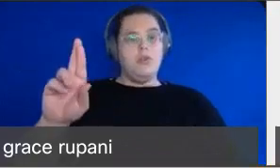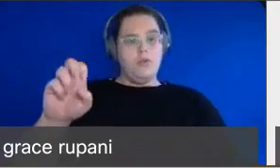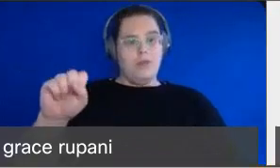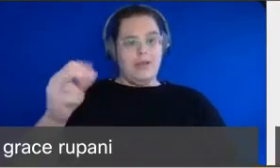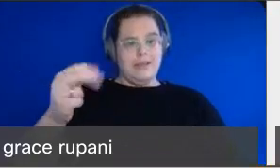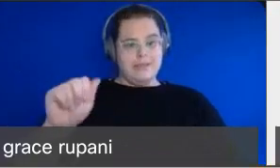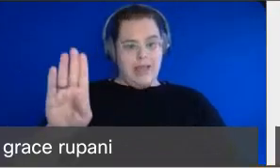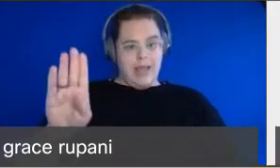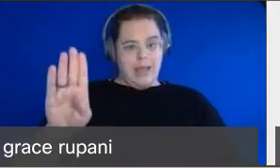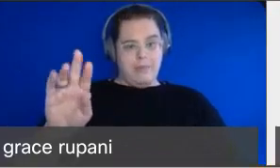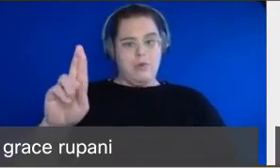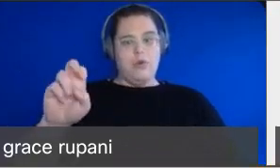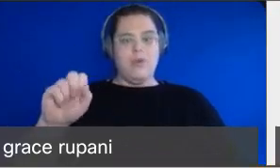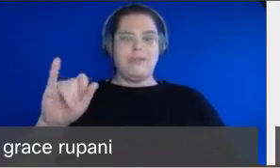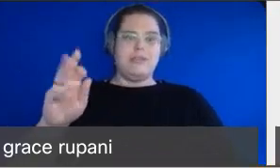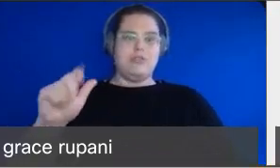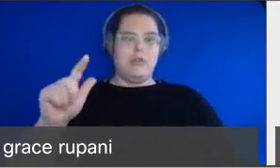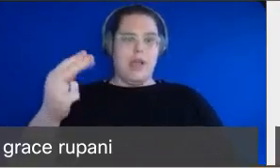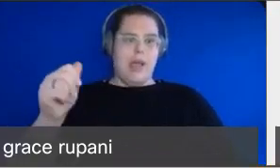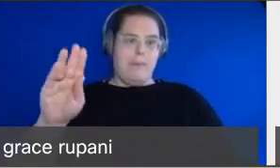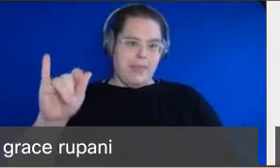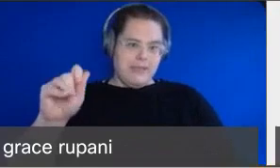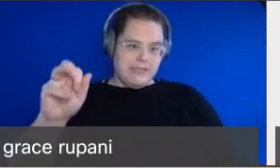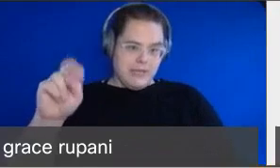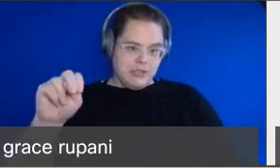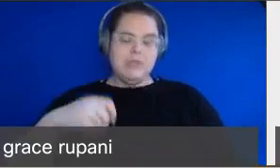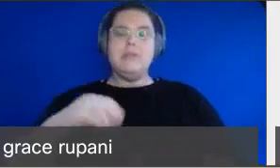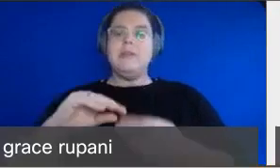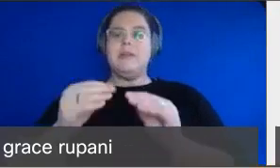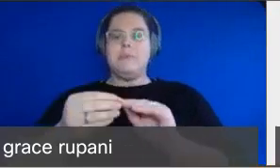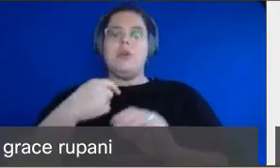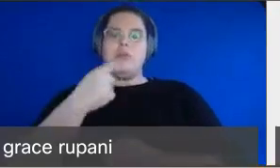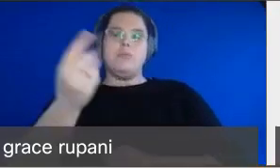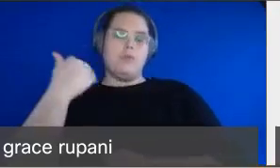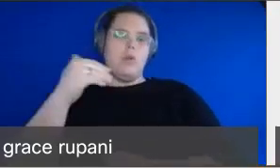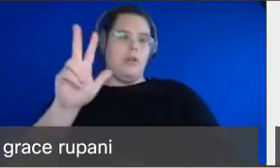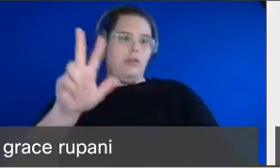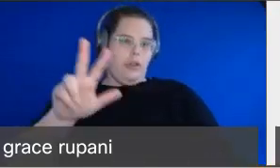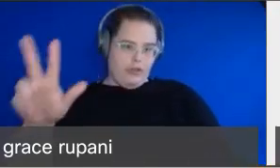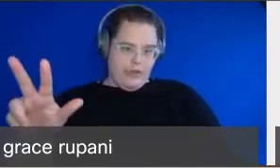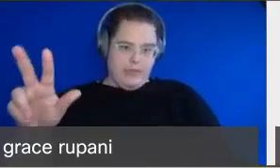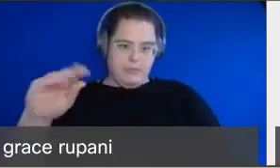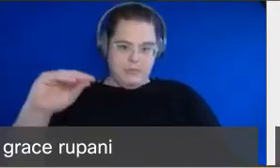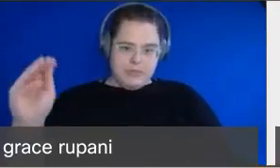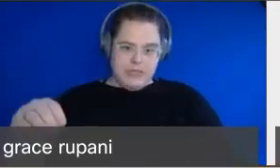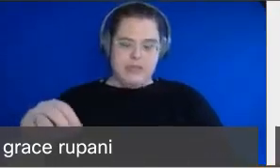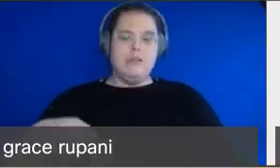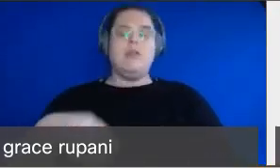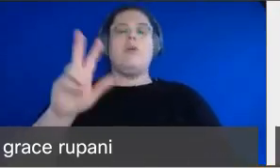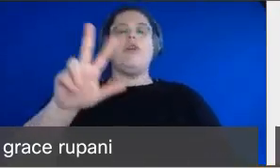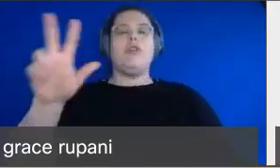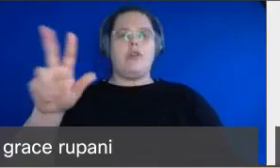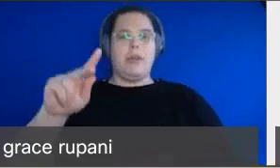the number to date, as I had said before, is 33 out of, over the last year, 110 people in that kind of placement. And